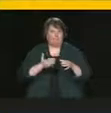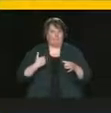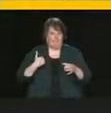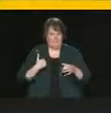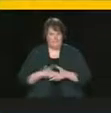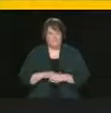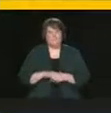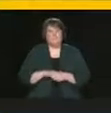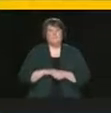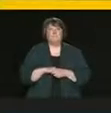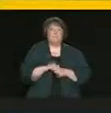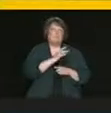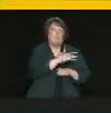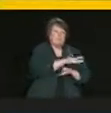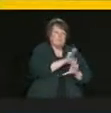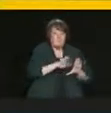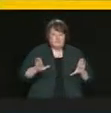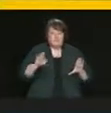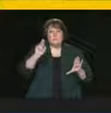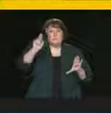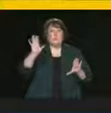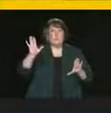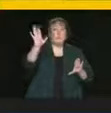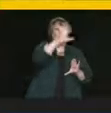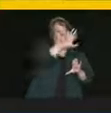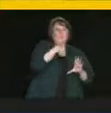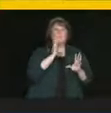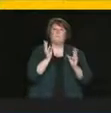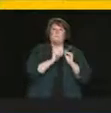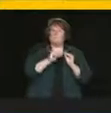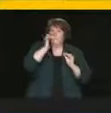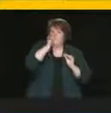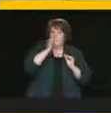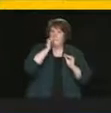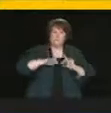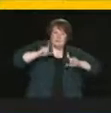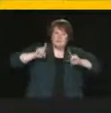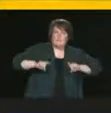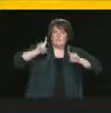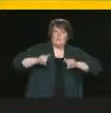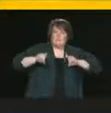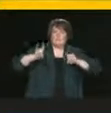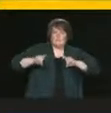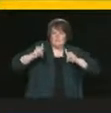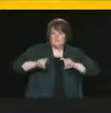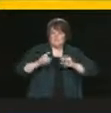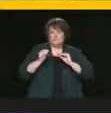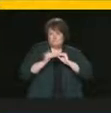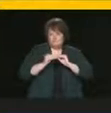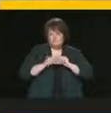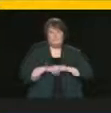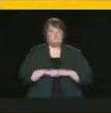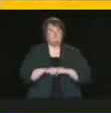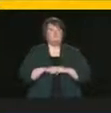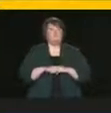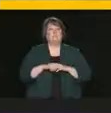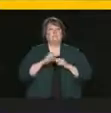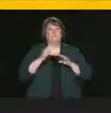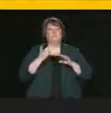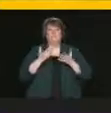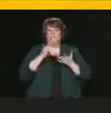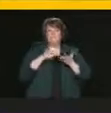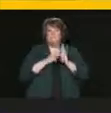to increase their testing capacity, and over 20,000 people have been getting tested